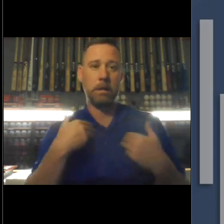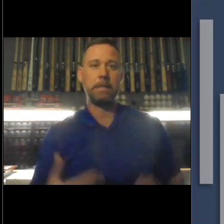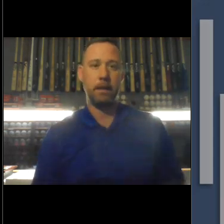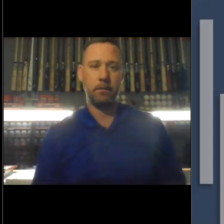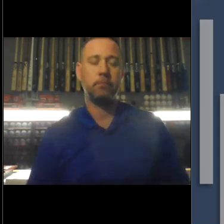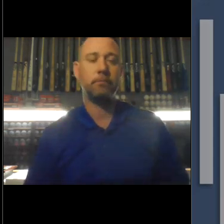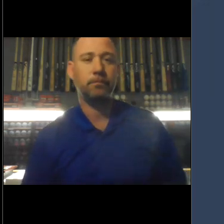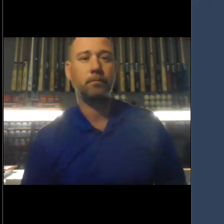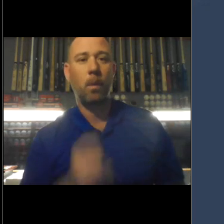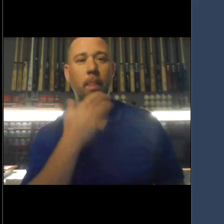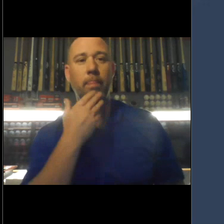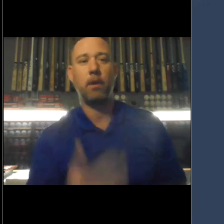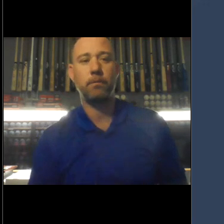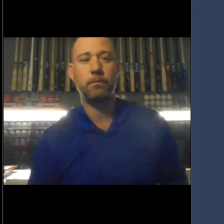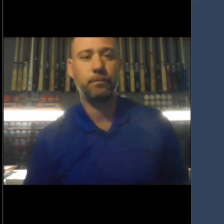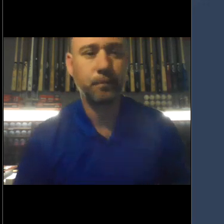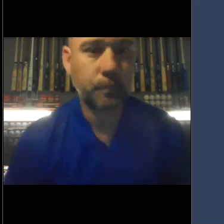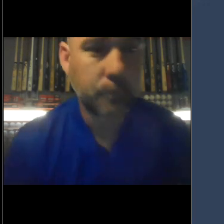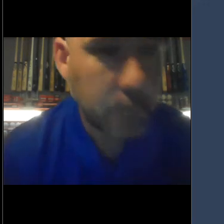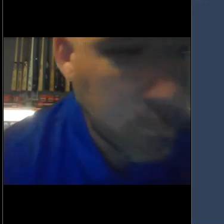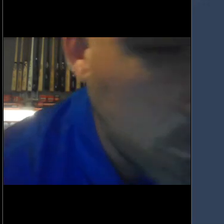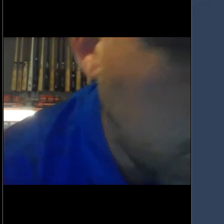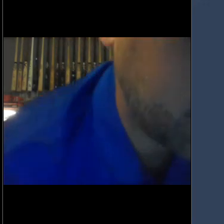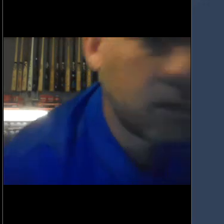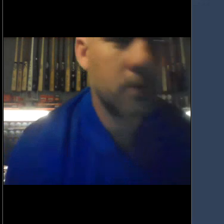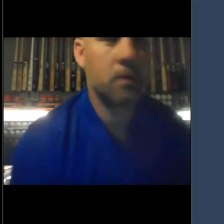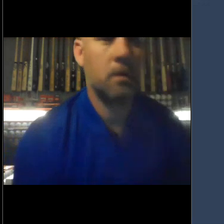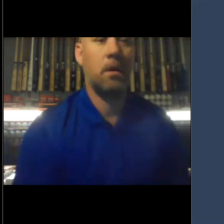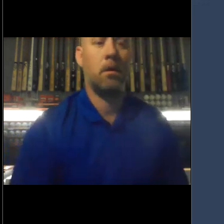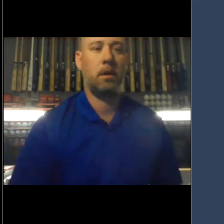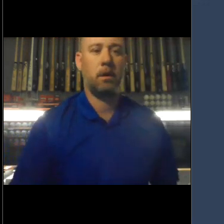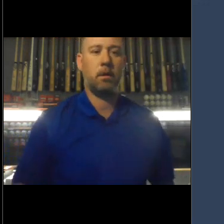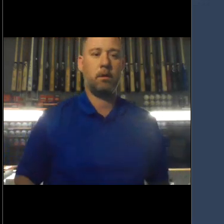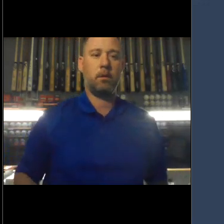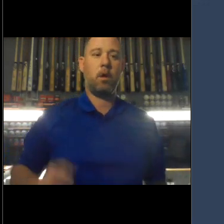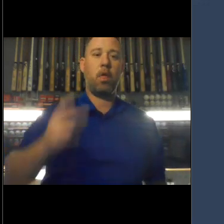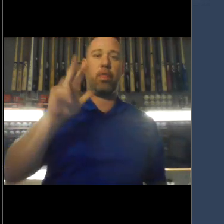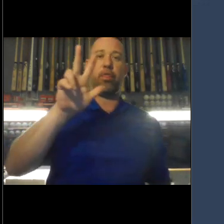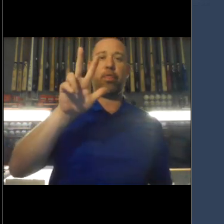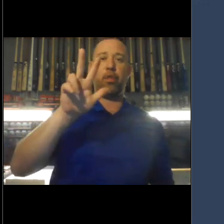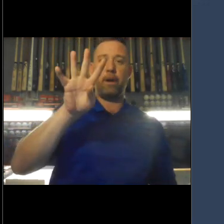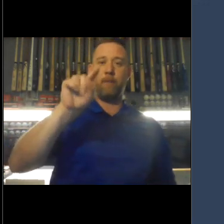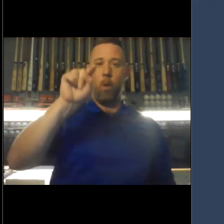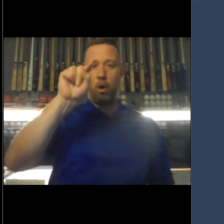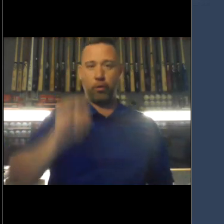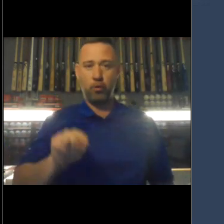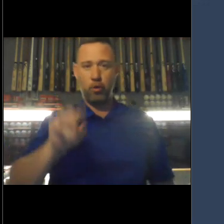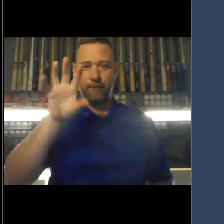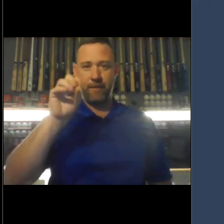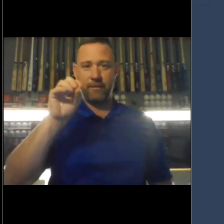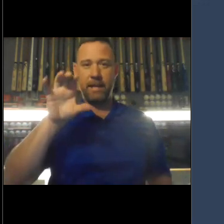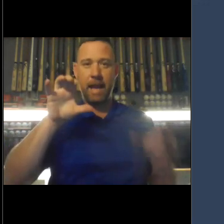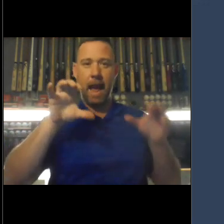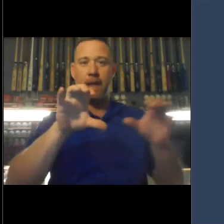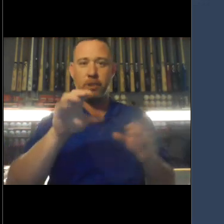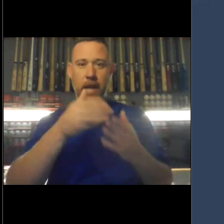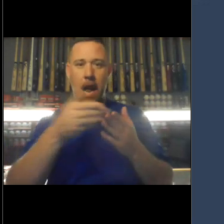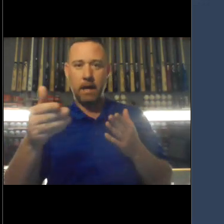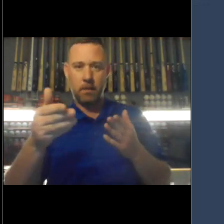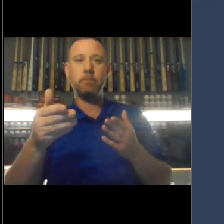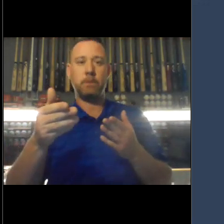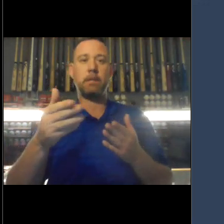Thank you. Thank you, Chair Eager. Good afternoon, Commissioners. Tabs 34 through 50 are action items listed as part of the